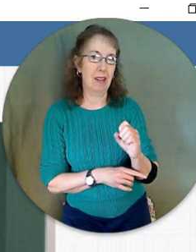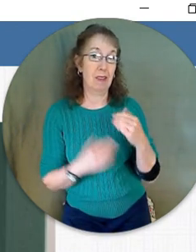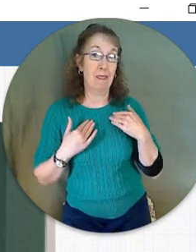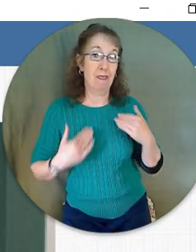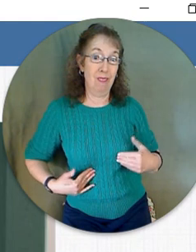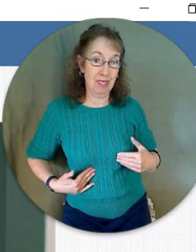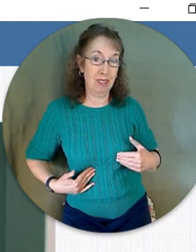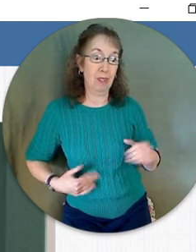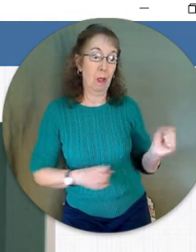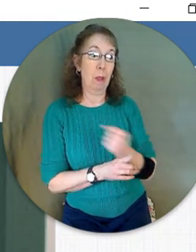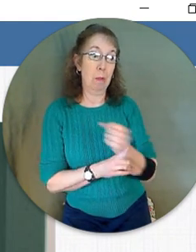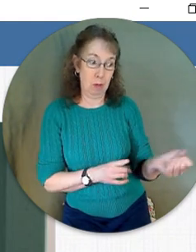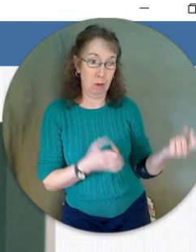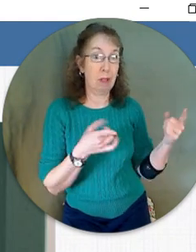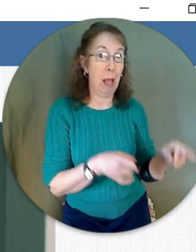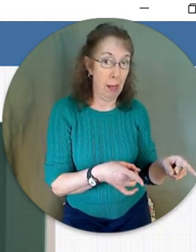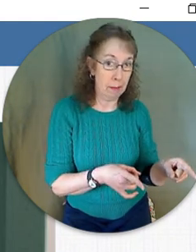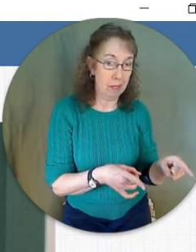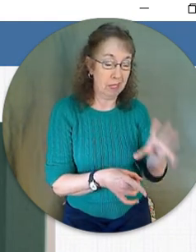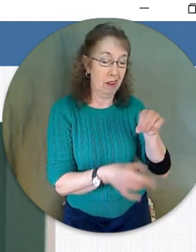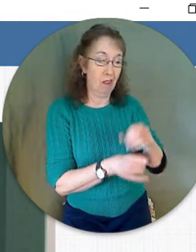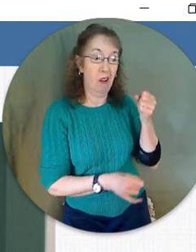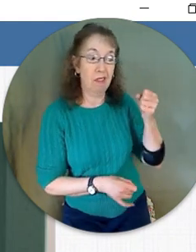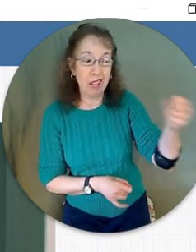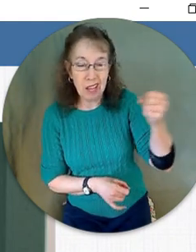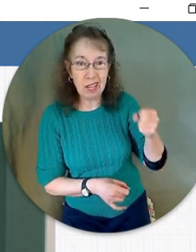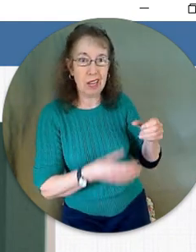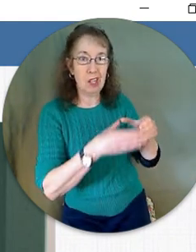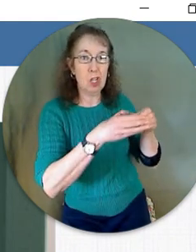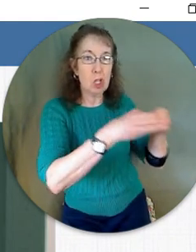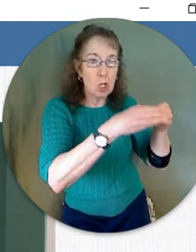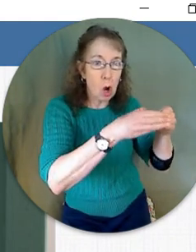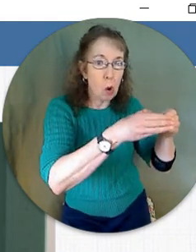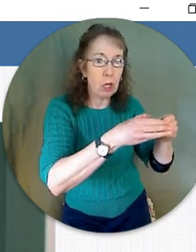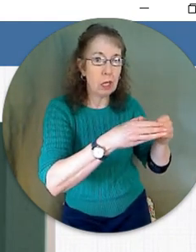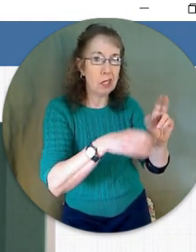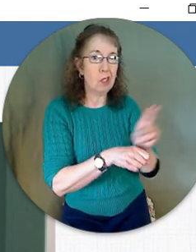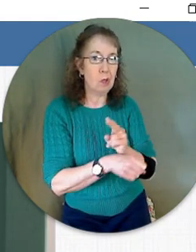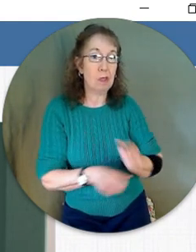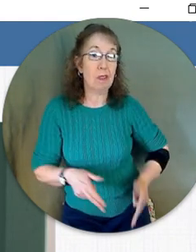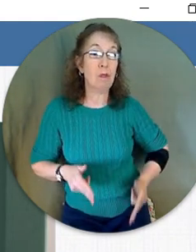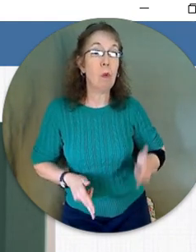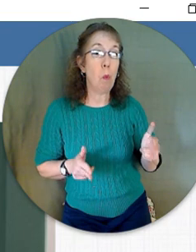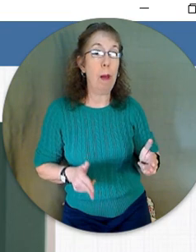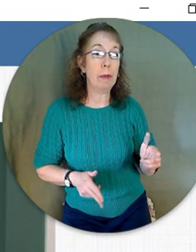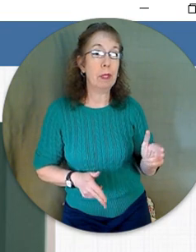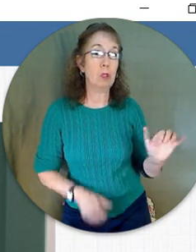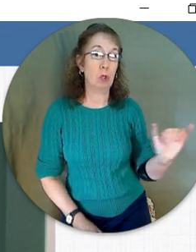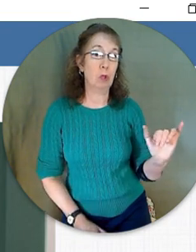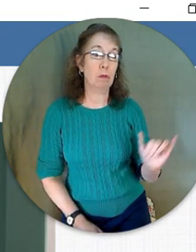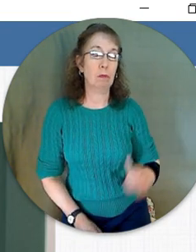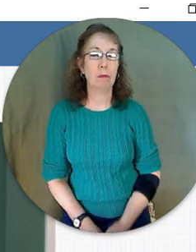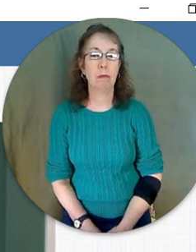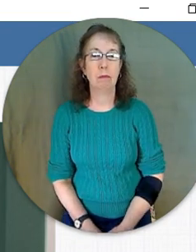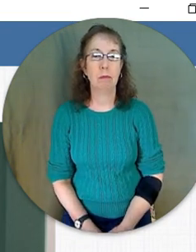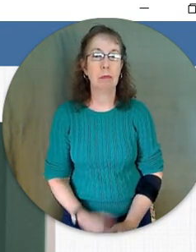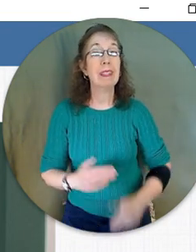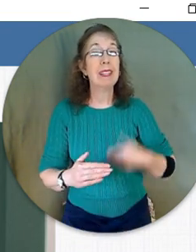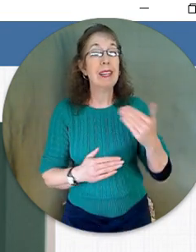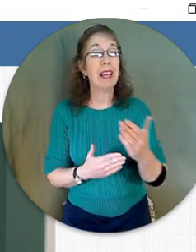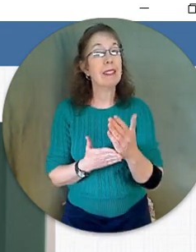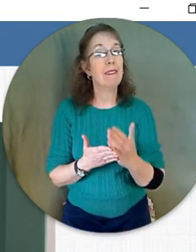abuse actually occurs. This can involve hitting, choking, and the use of weapons. After that phase is